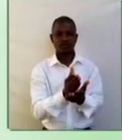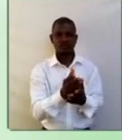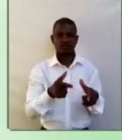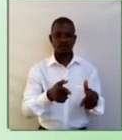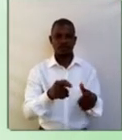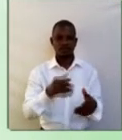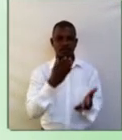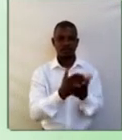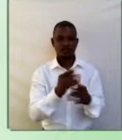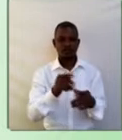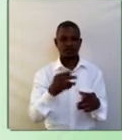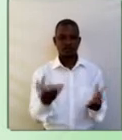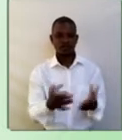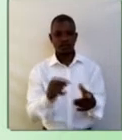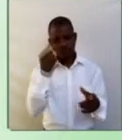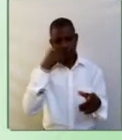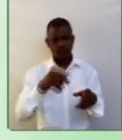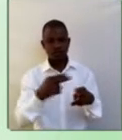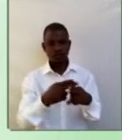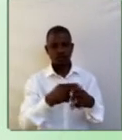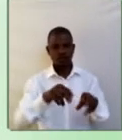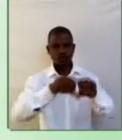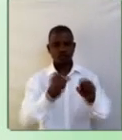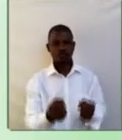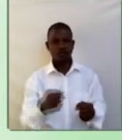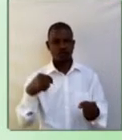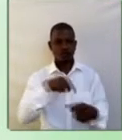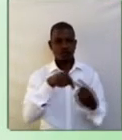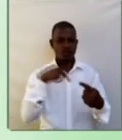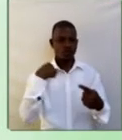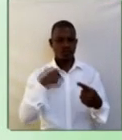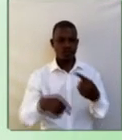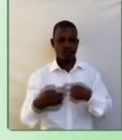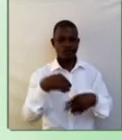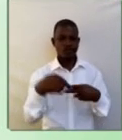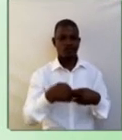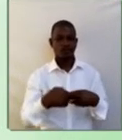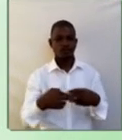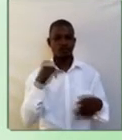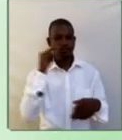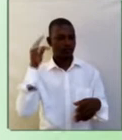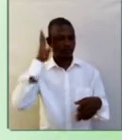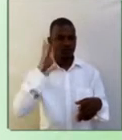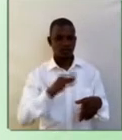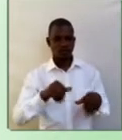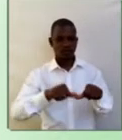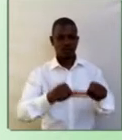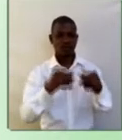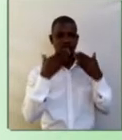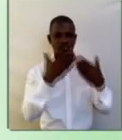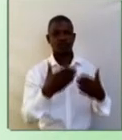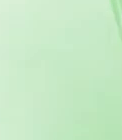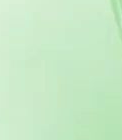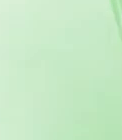Let's pause here for a short break. When we return, we shall continue. Thank you.